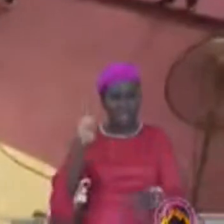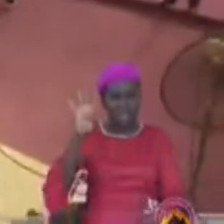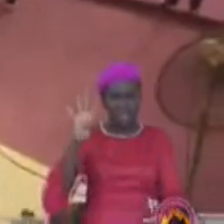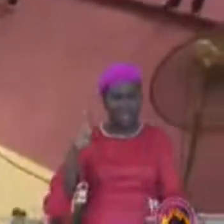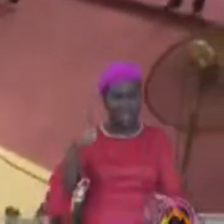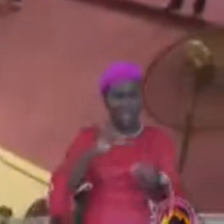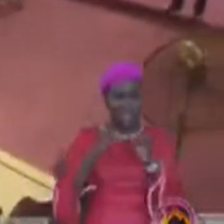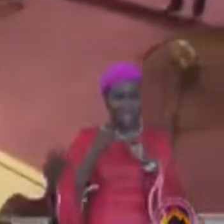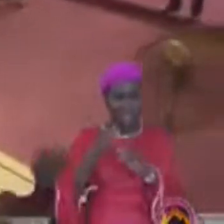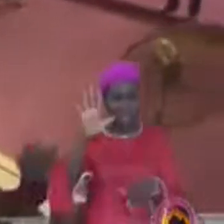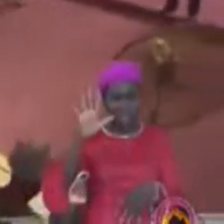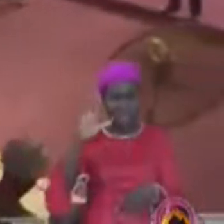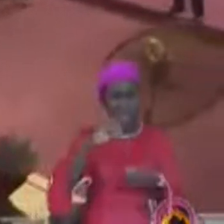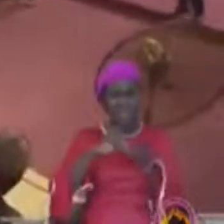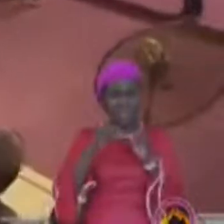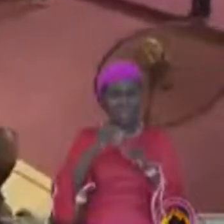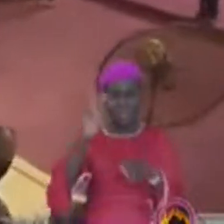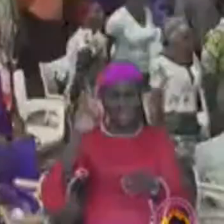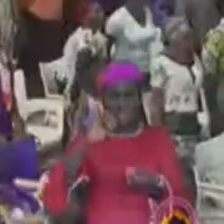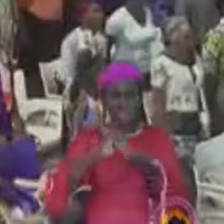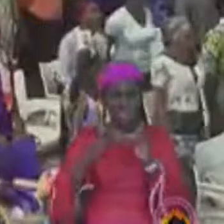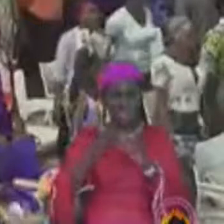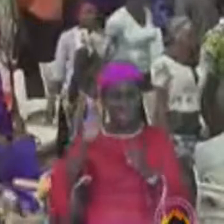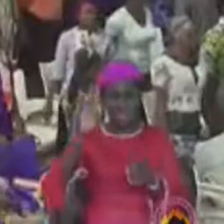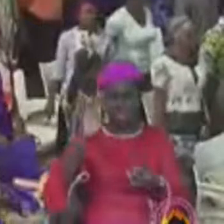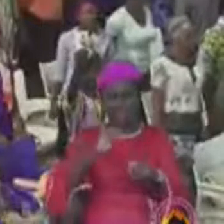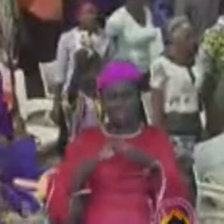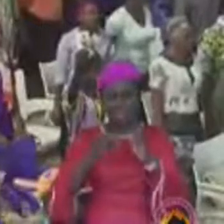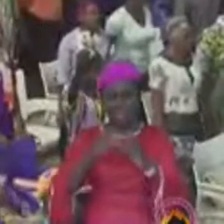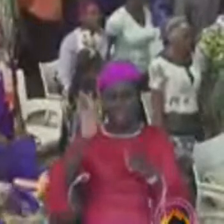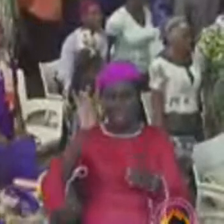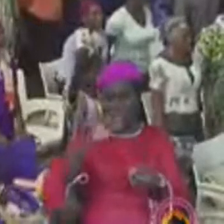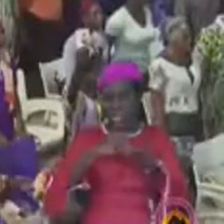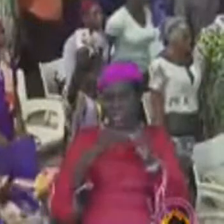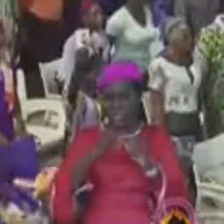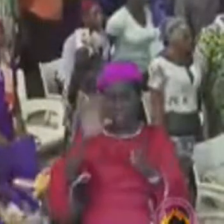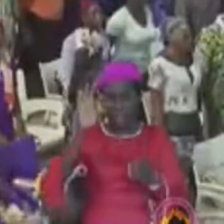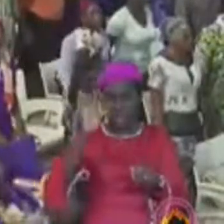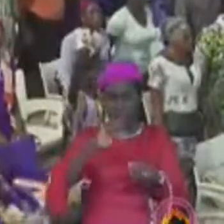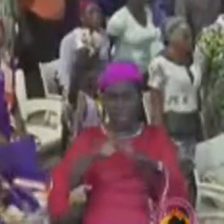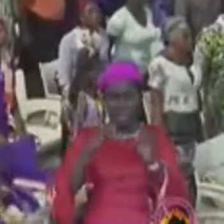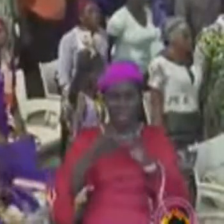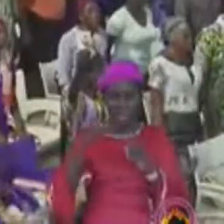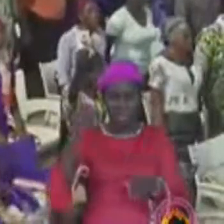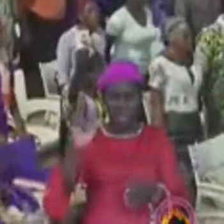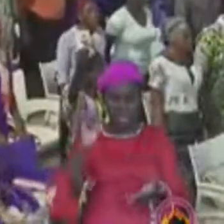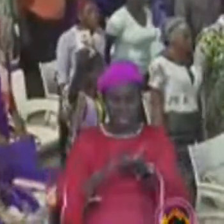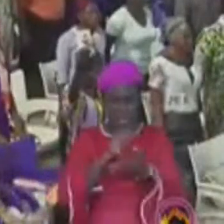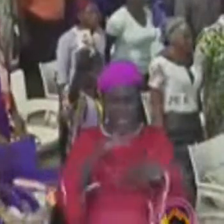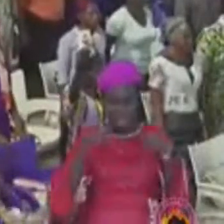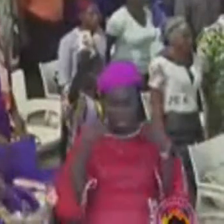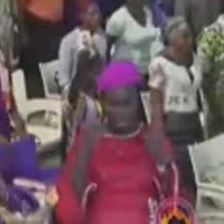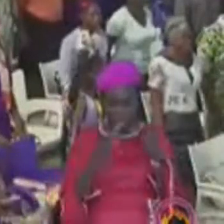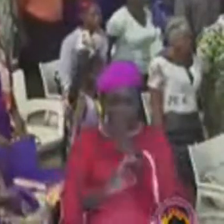number five, number six, number seven, number eight, number nine, number ten. Yes, that's the power of God coming upon